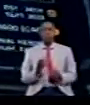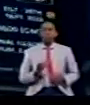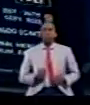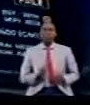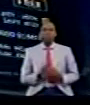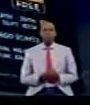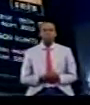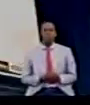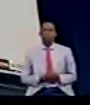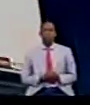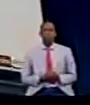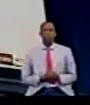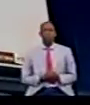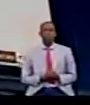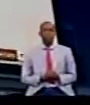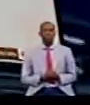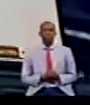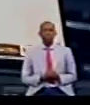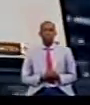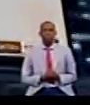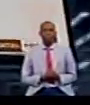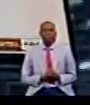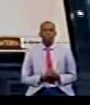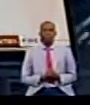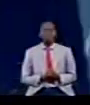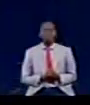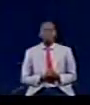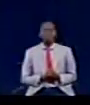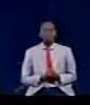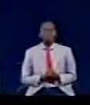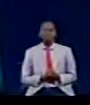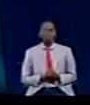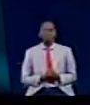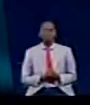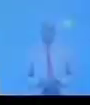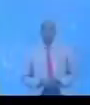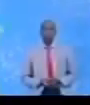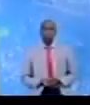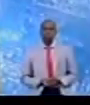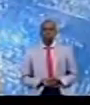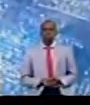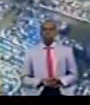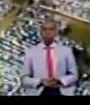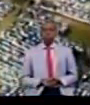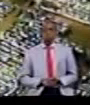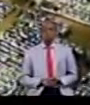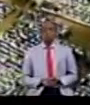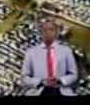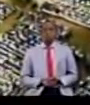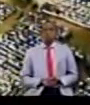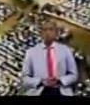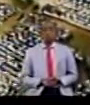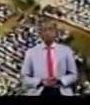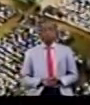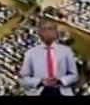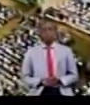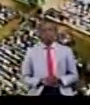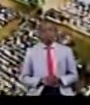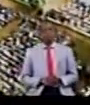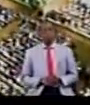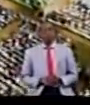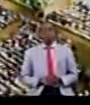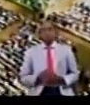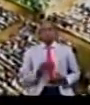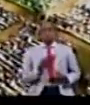say, Father, we are grateful unto you, God, for the way you have been defending us, for the way you have been fighting our battle for us